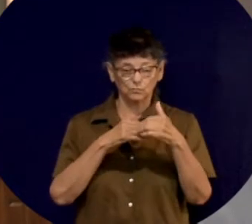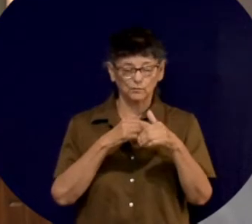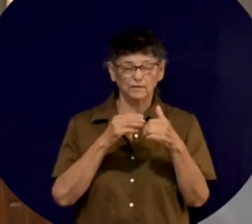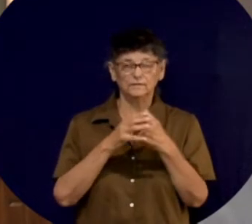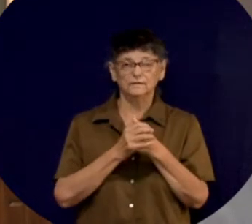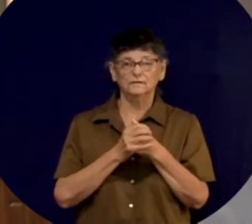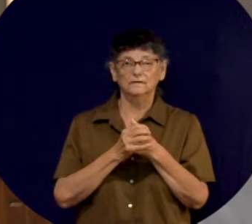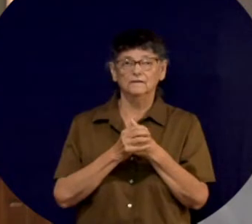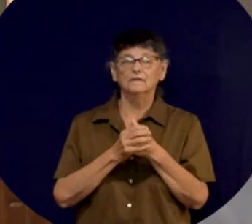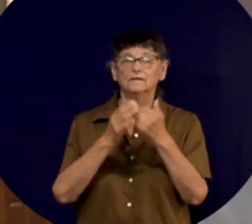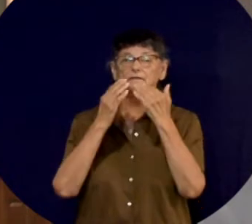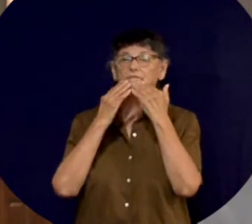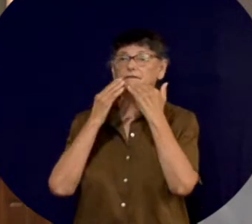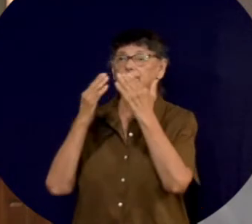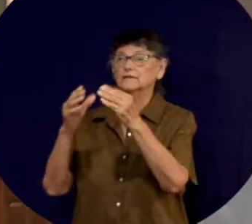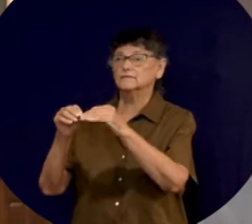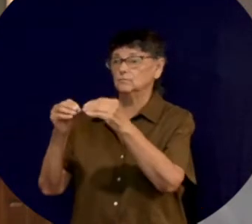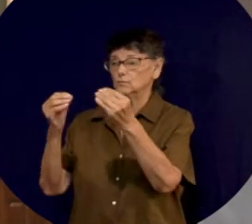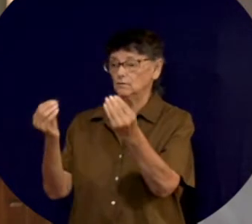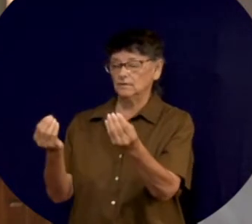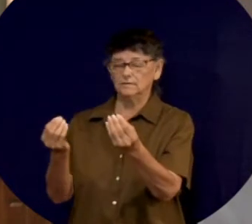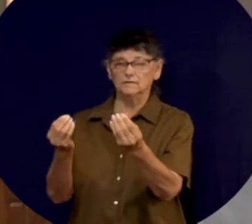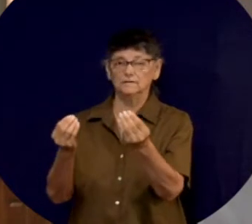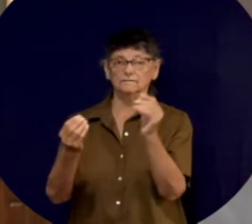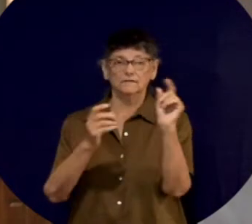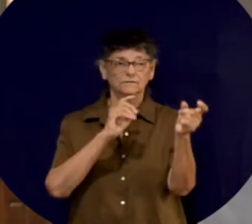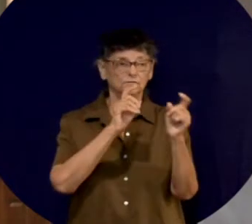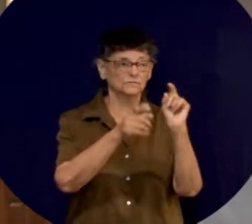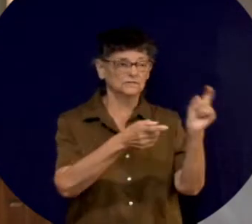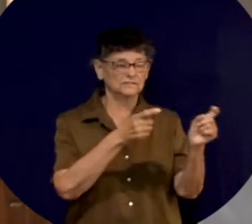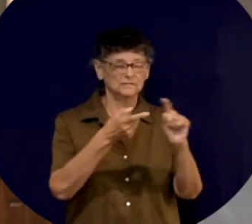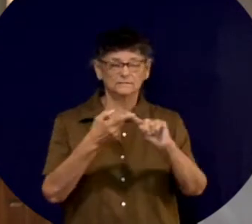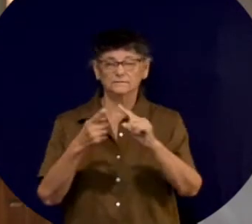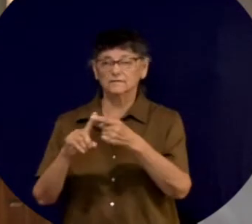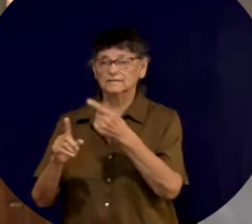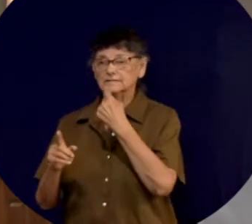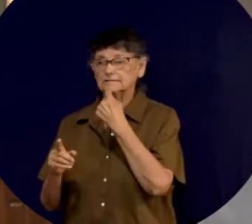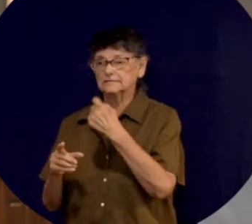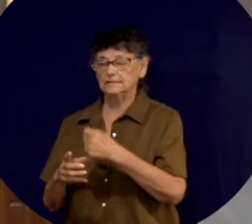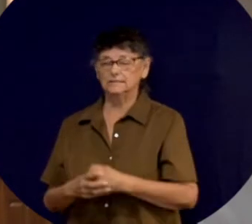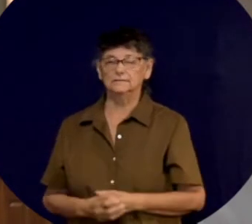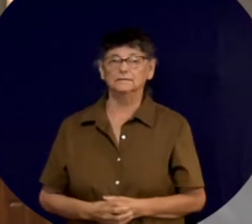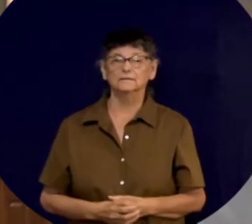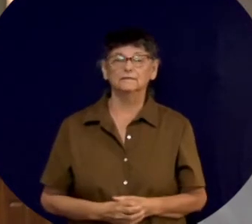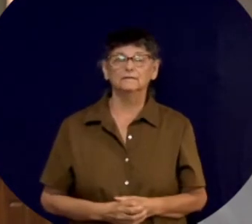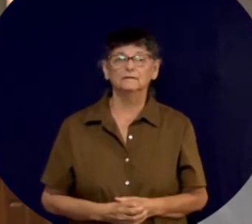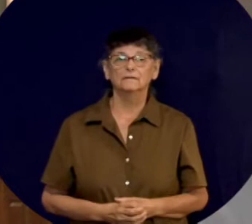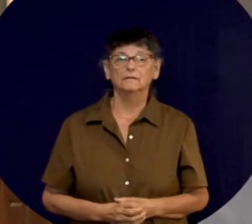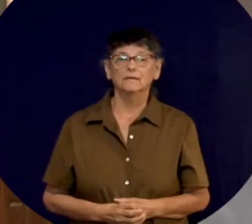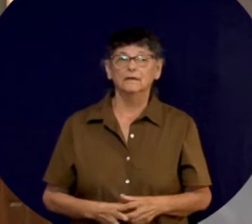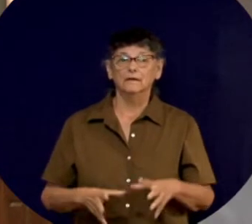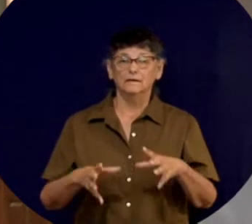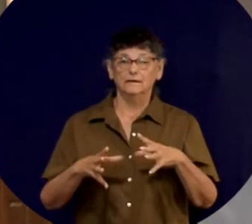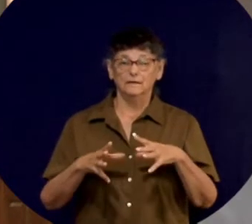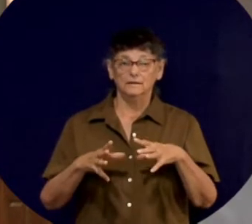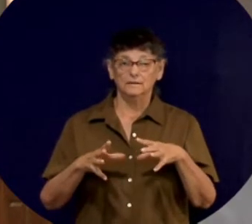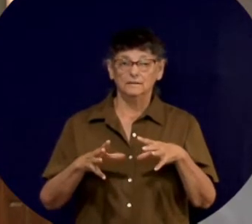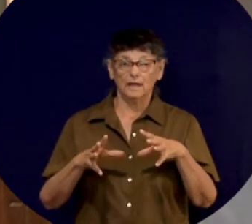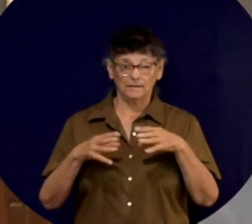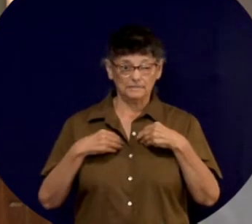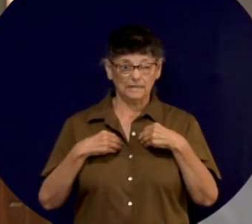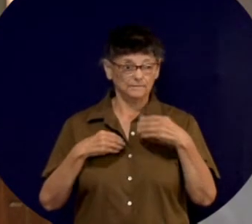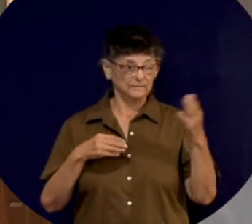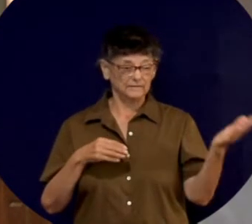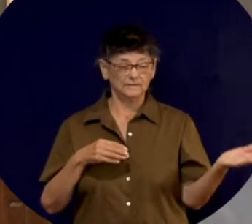and, giving thanks, broke it and gave it to his disciples, saying,